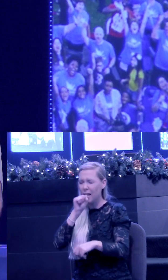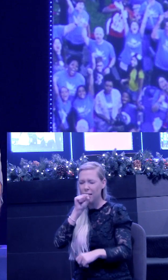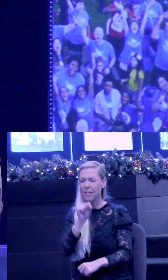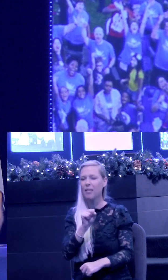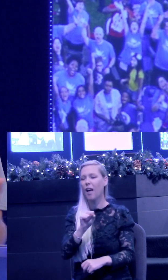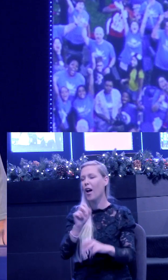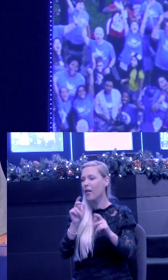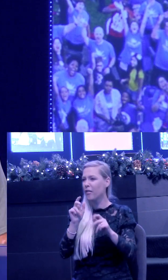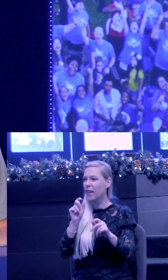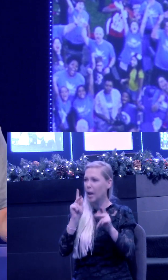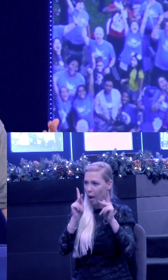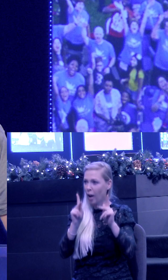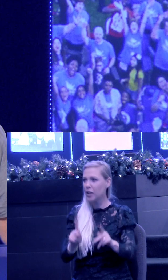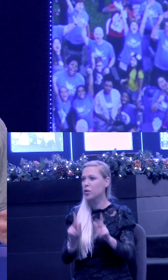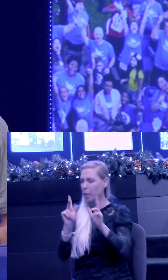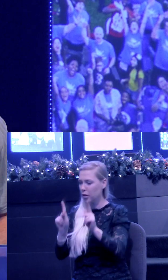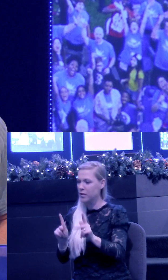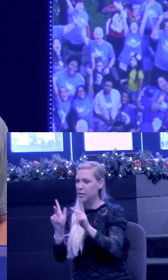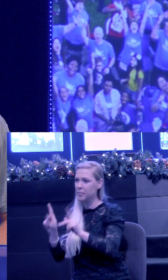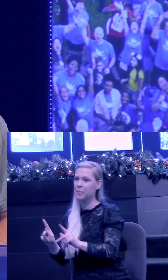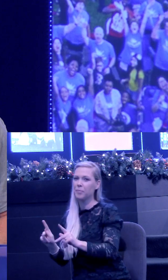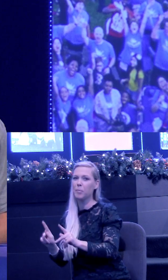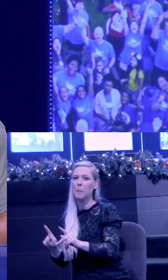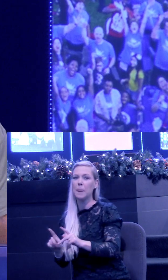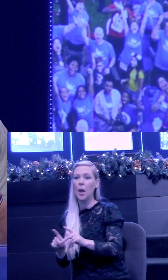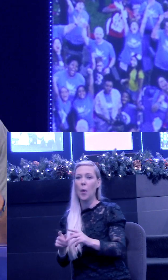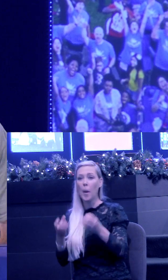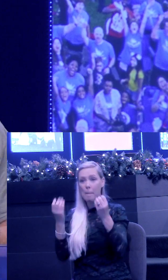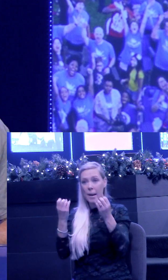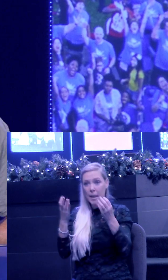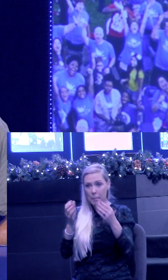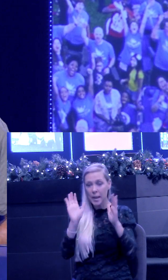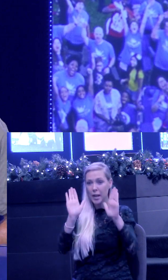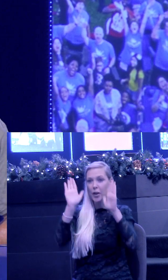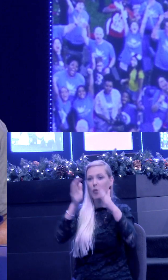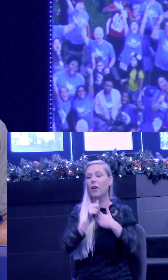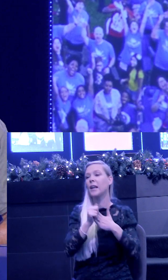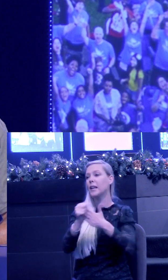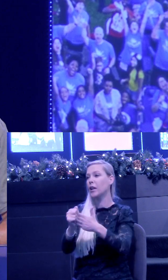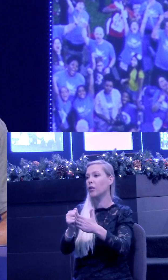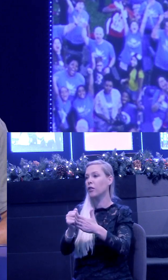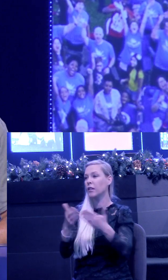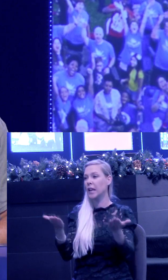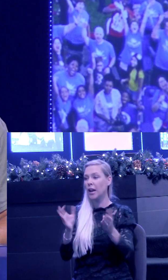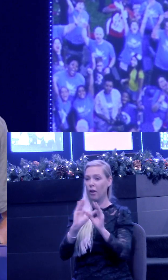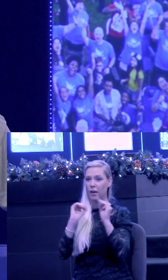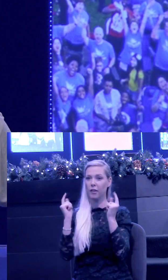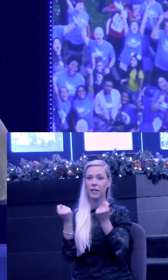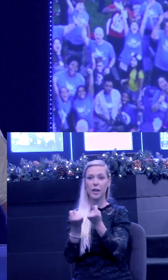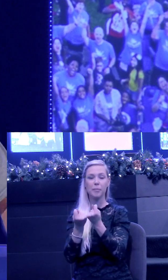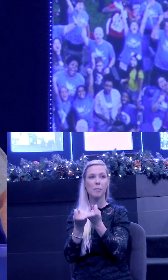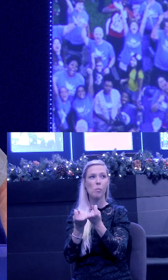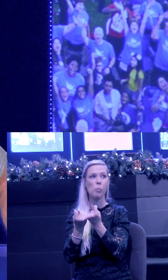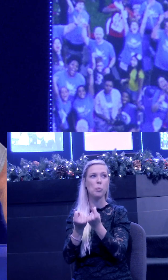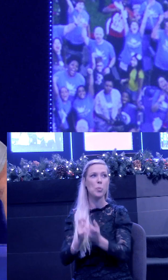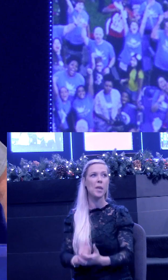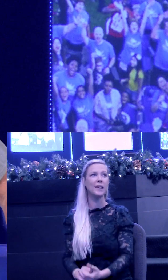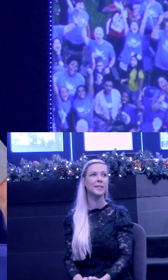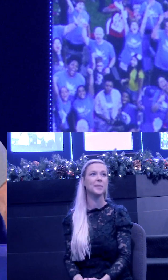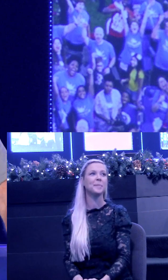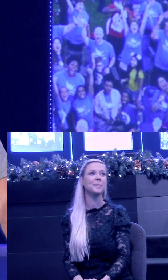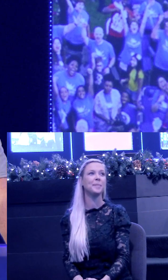said, we just have so many great leaders that are on our team here. And so as a part of